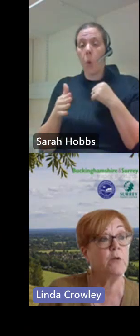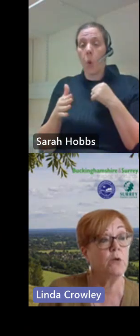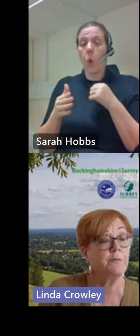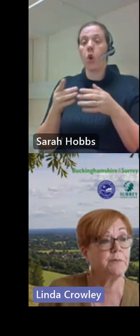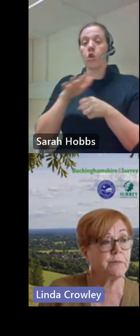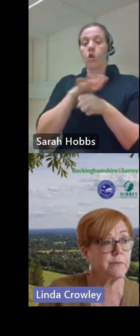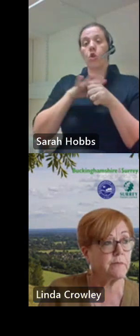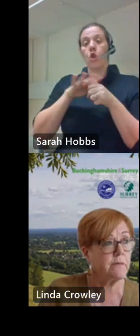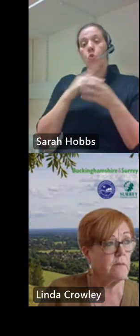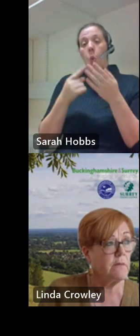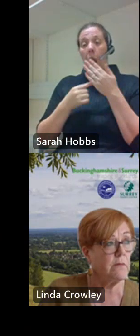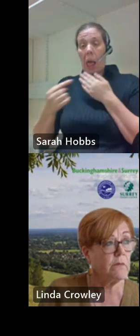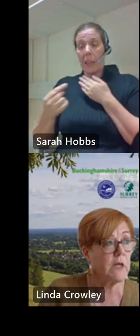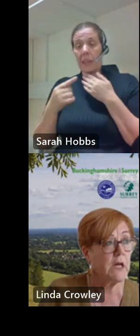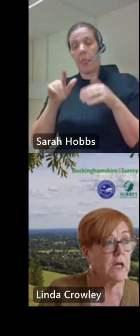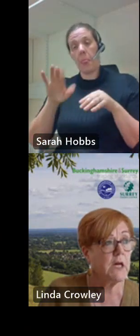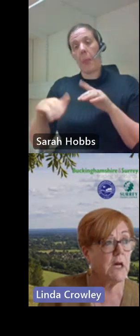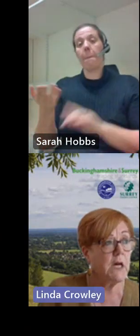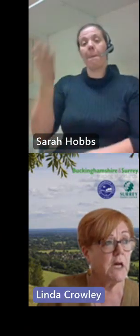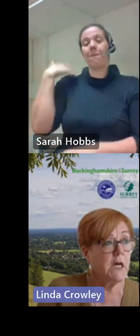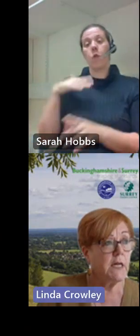been before.